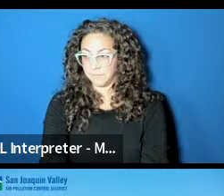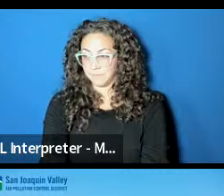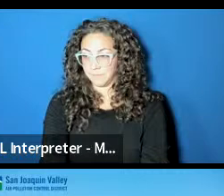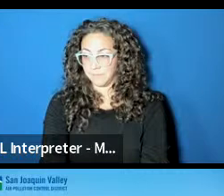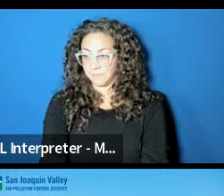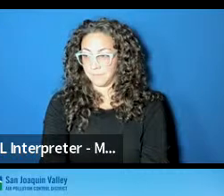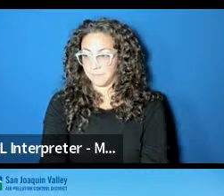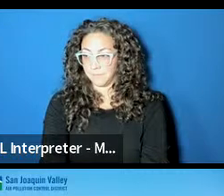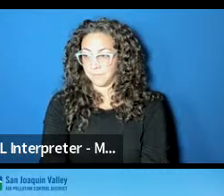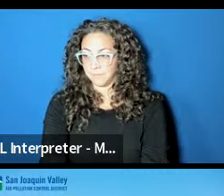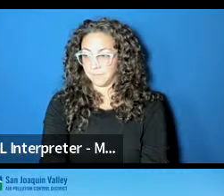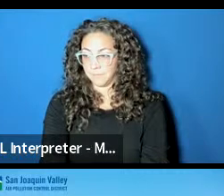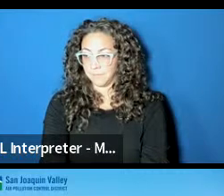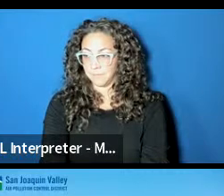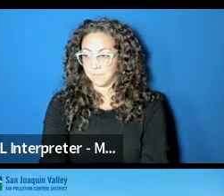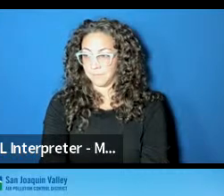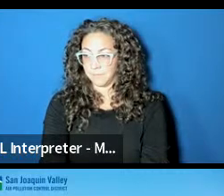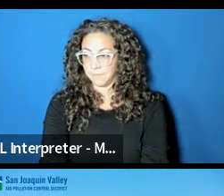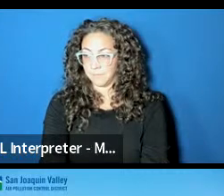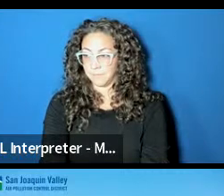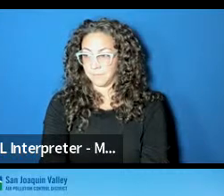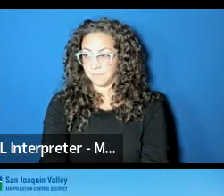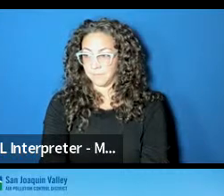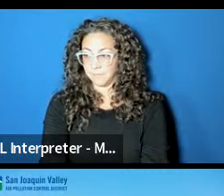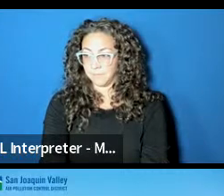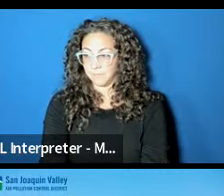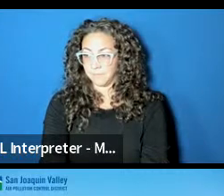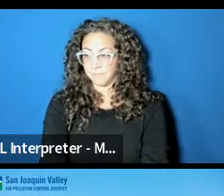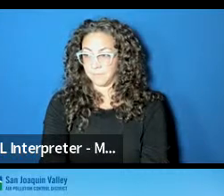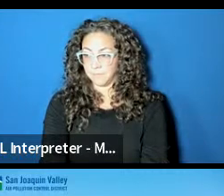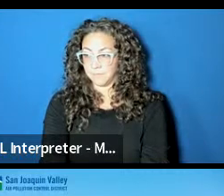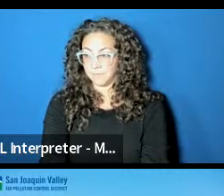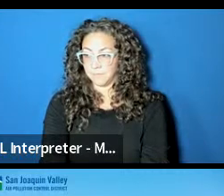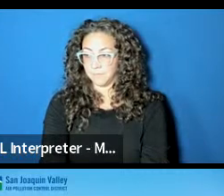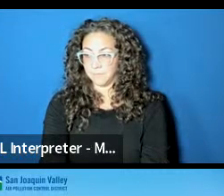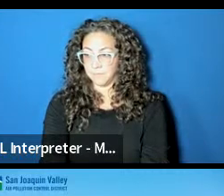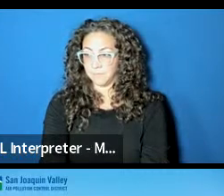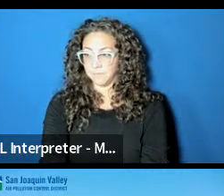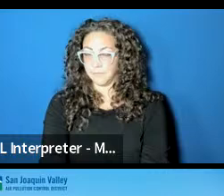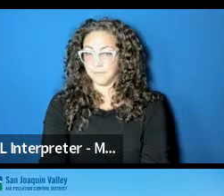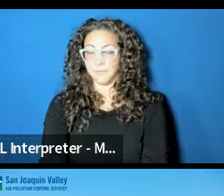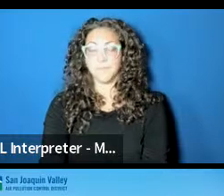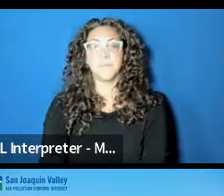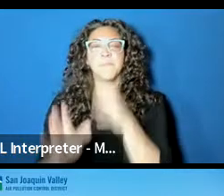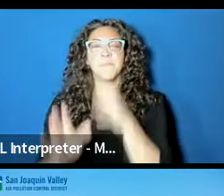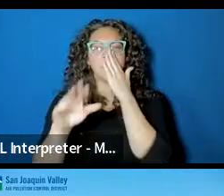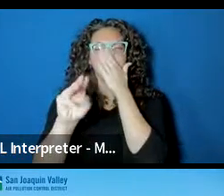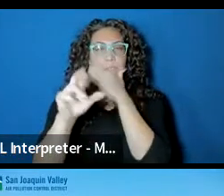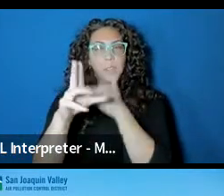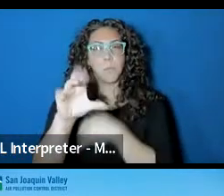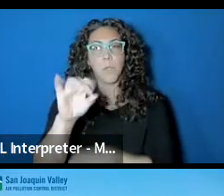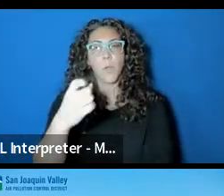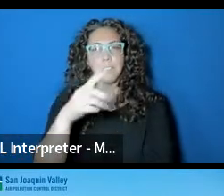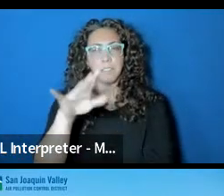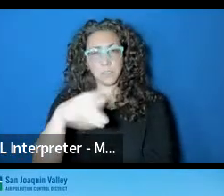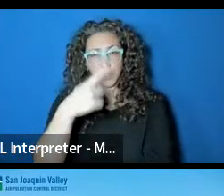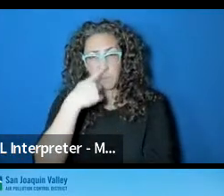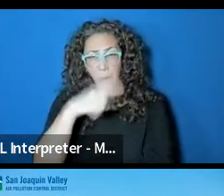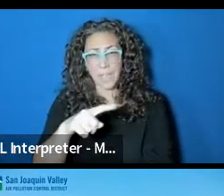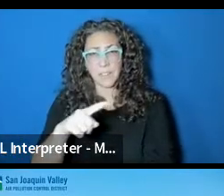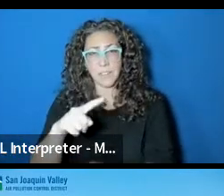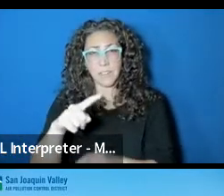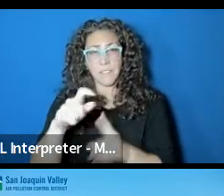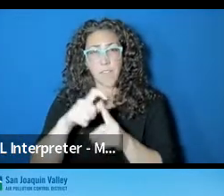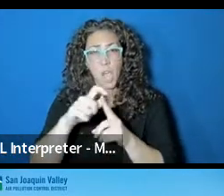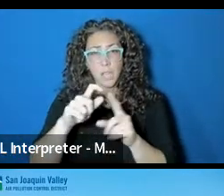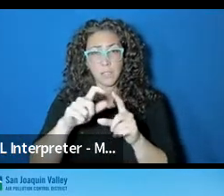Laura, thank you, Nicholas. I see that Margot asked if you can make the font larger. Margot, was there anything in particular that you wanted them to hone